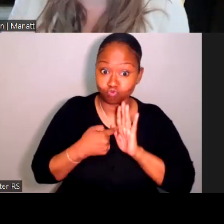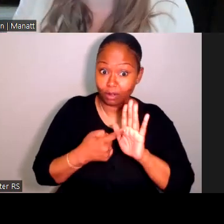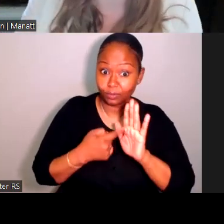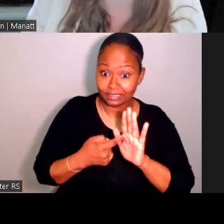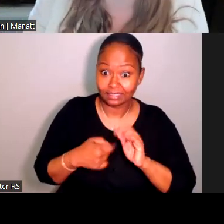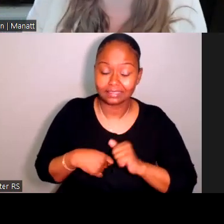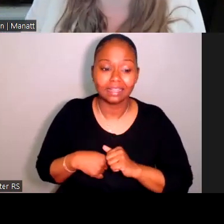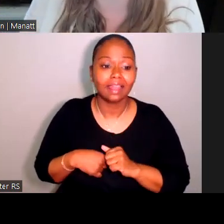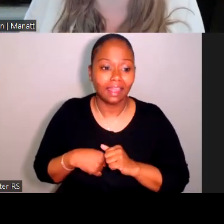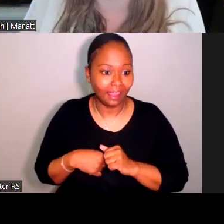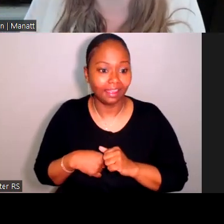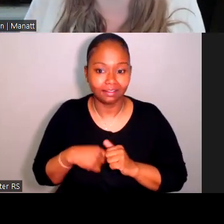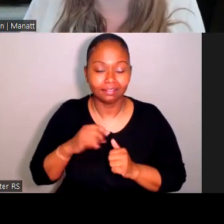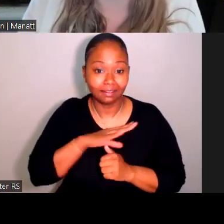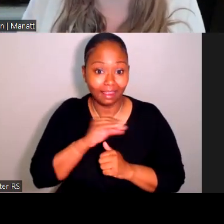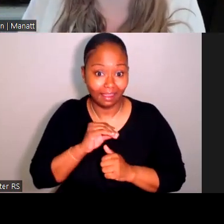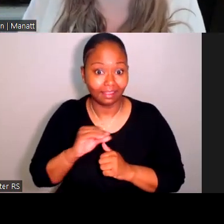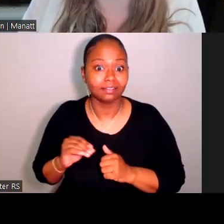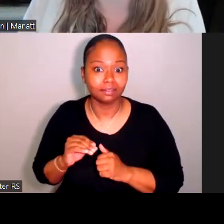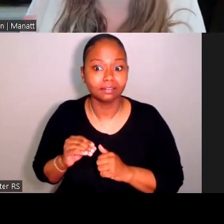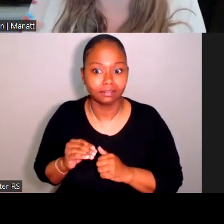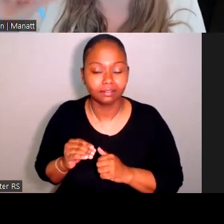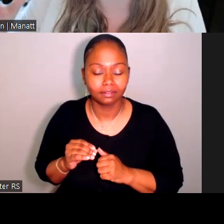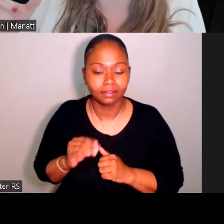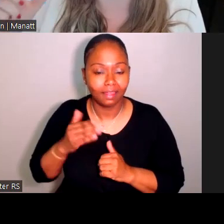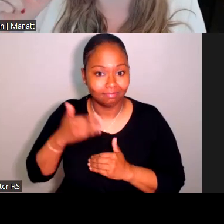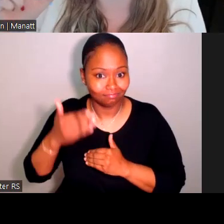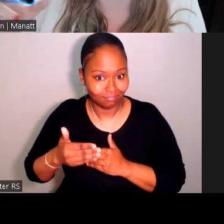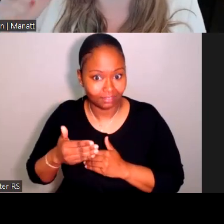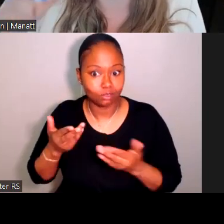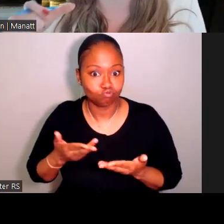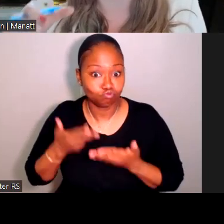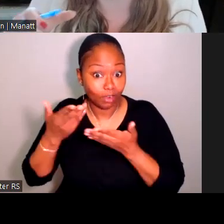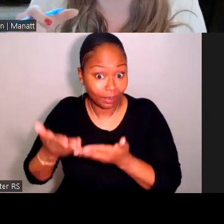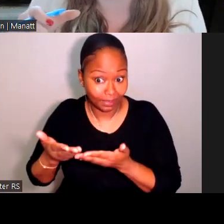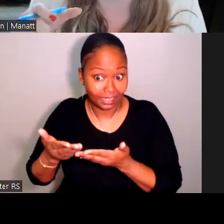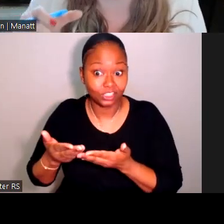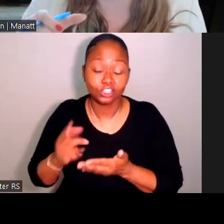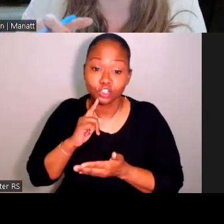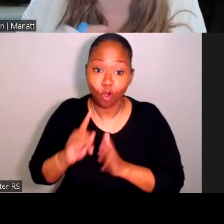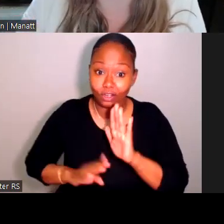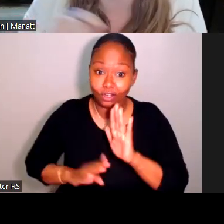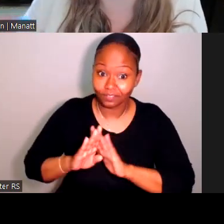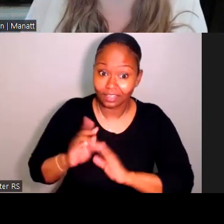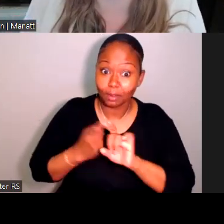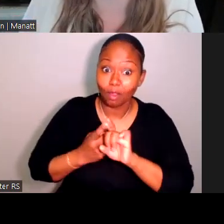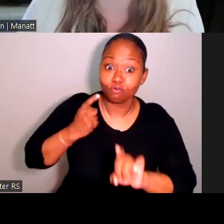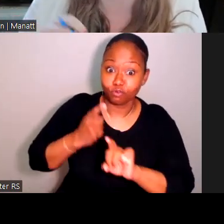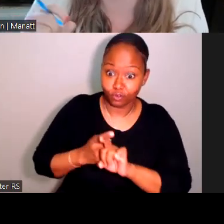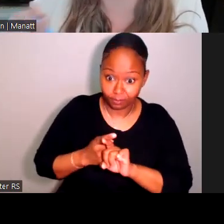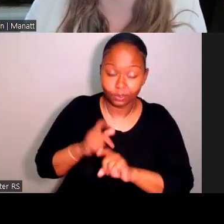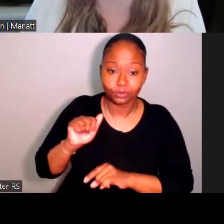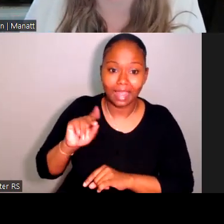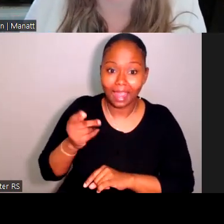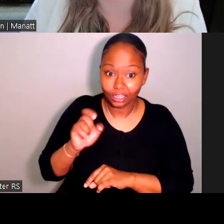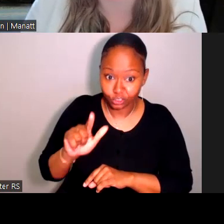following draft recommendations are is that these are really developed based on those actionable principles and based on feedback